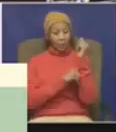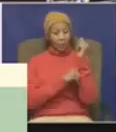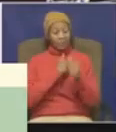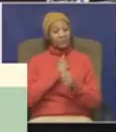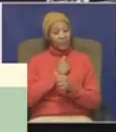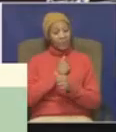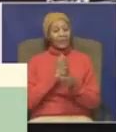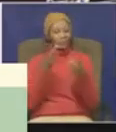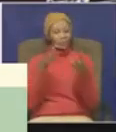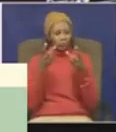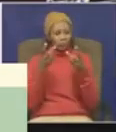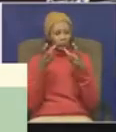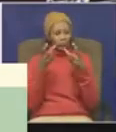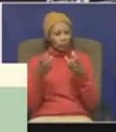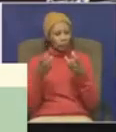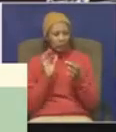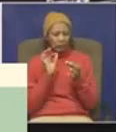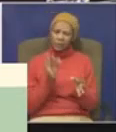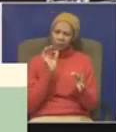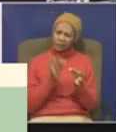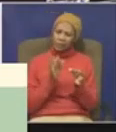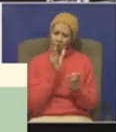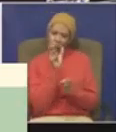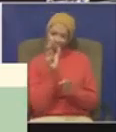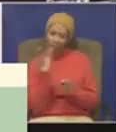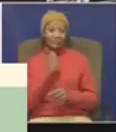it and interpreting it